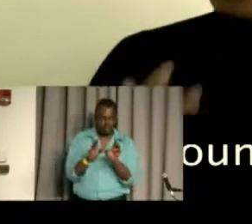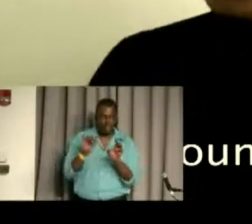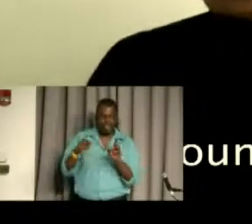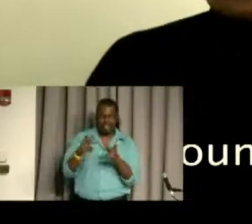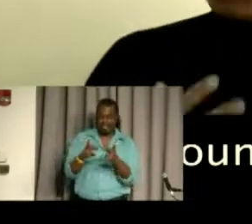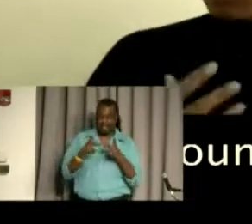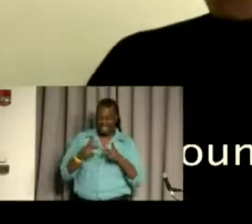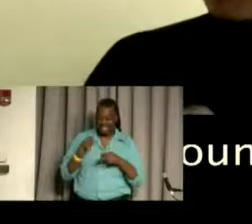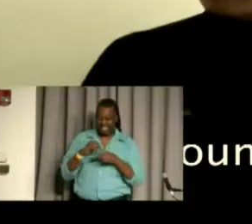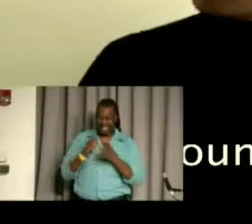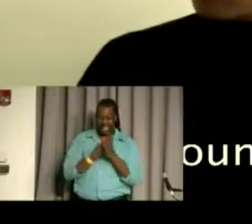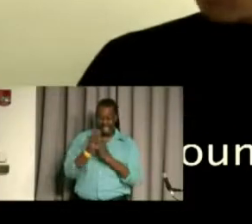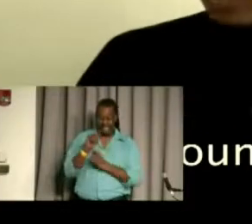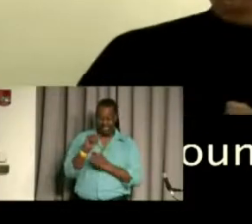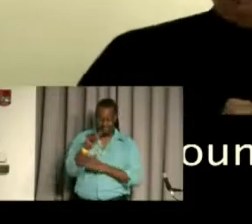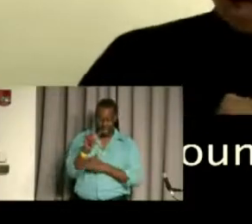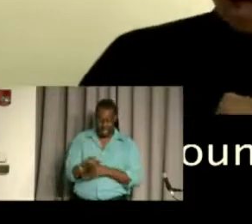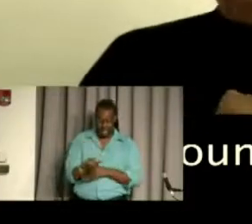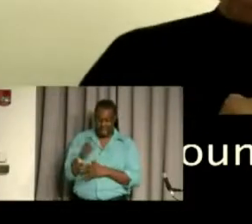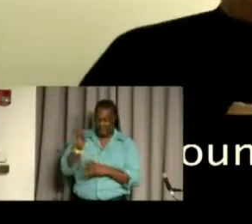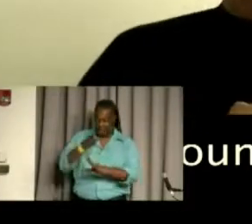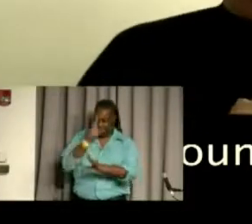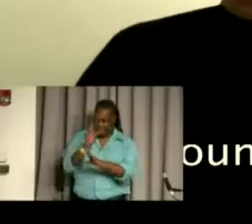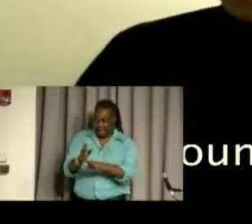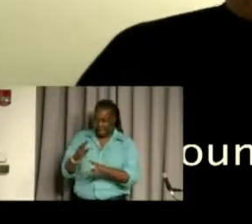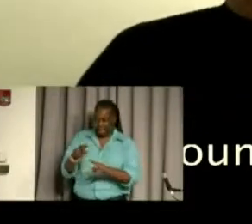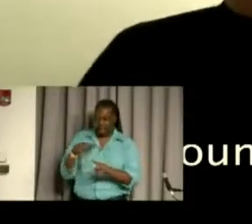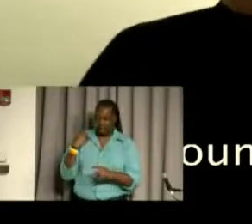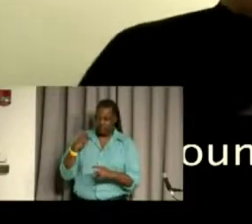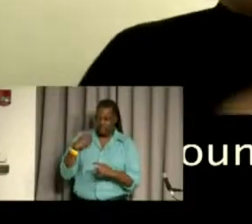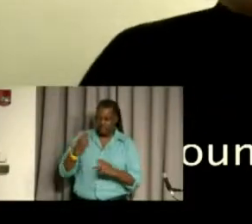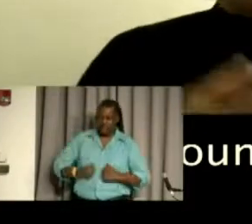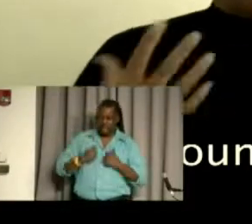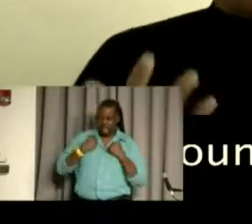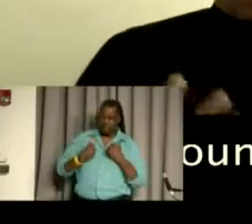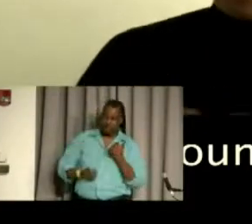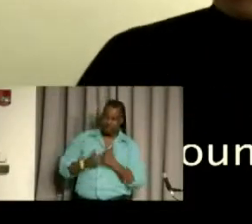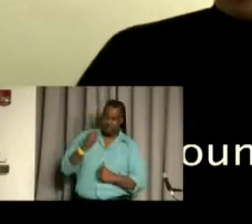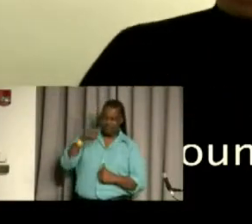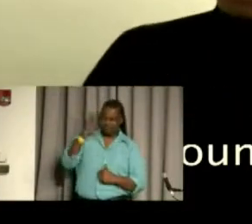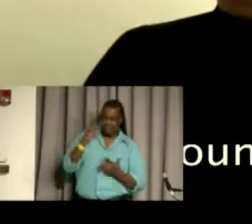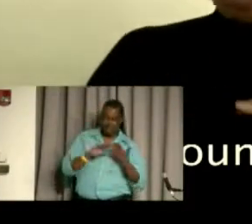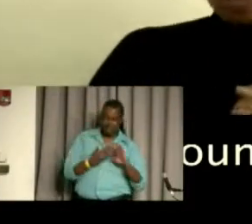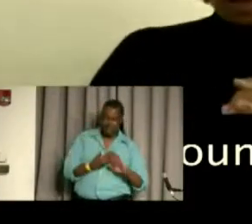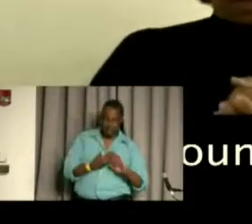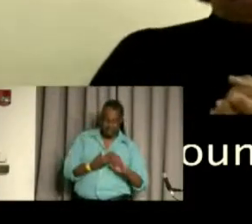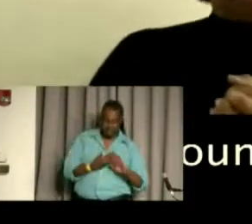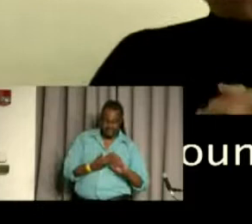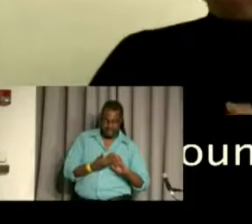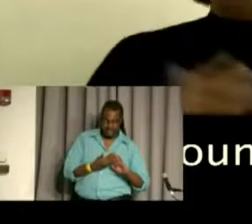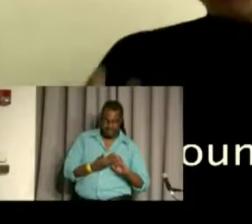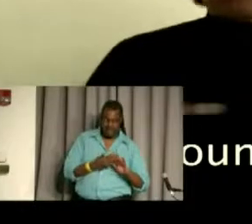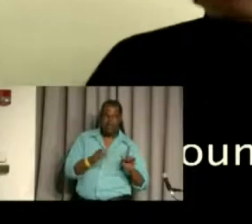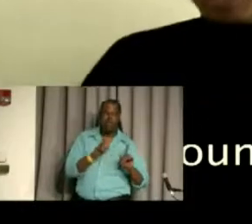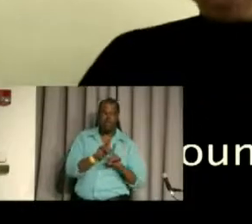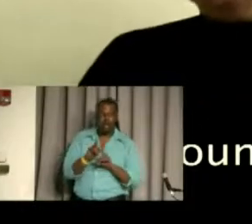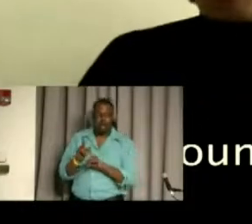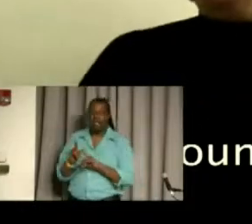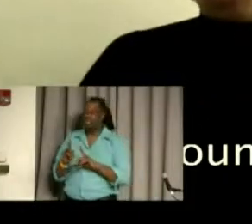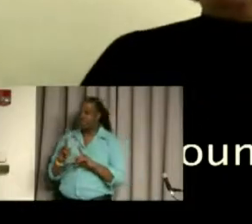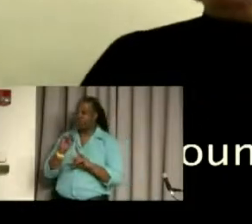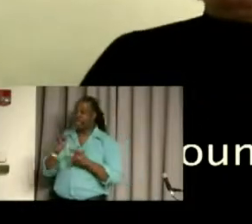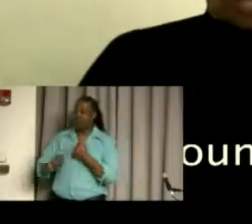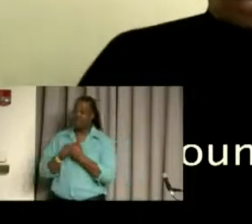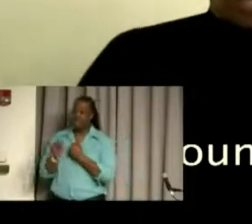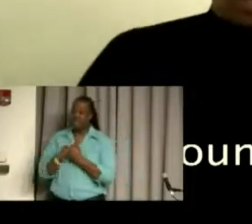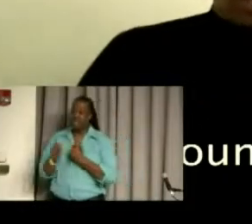are directly imperiling the lives of majority Black communities are imperiling the survival of humanity at